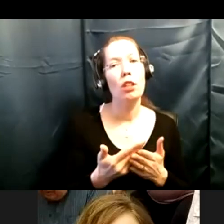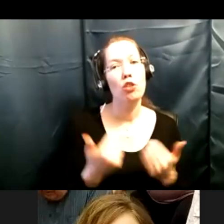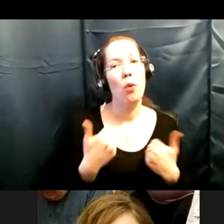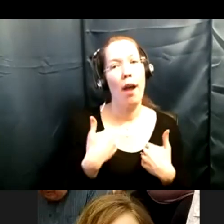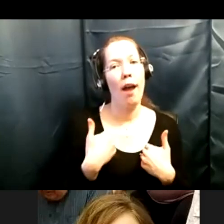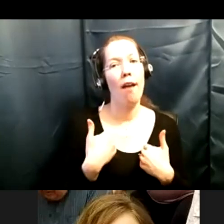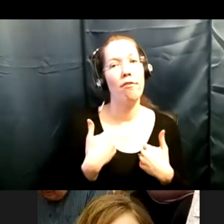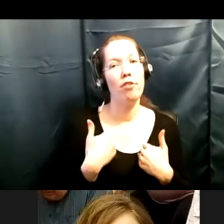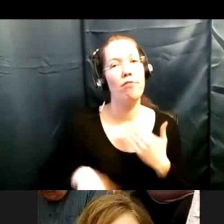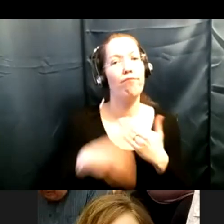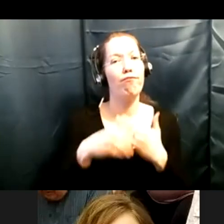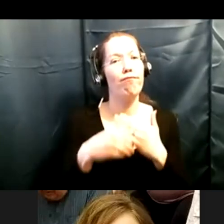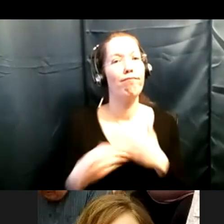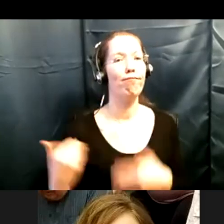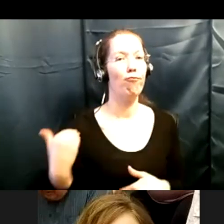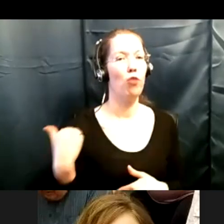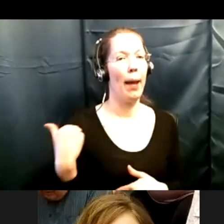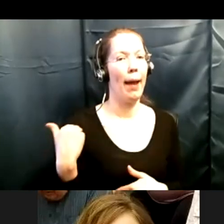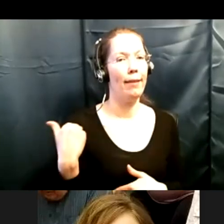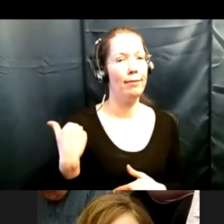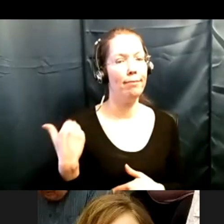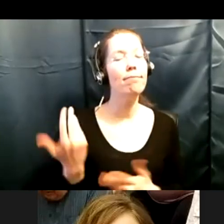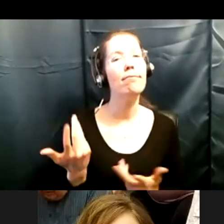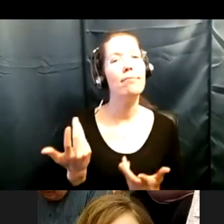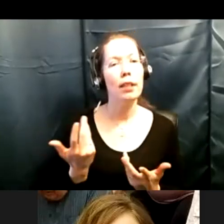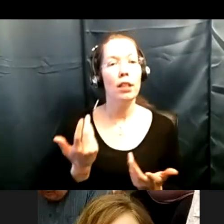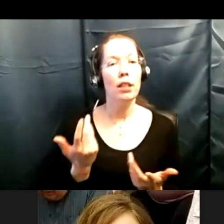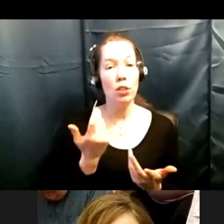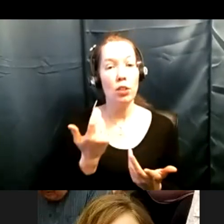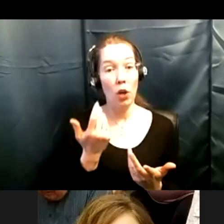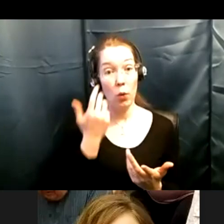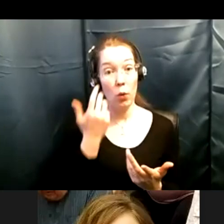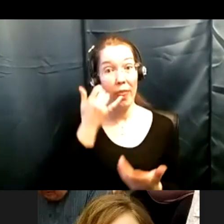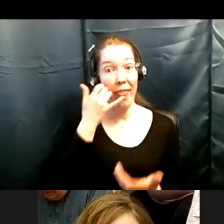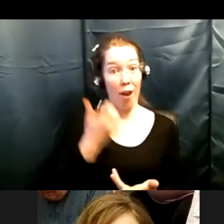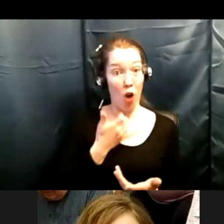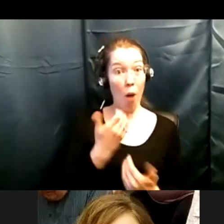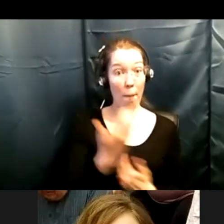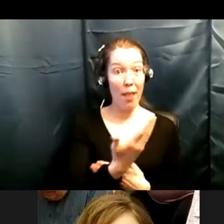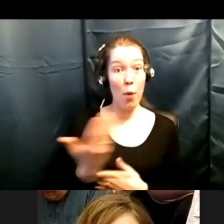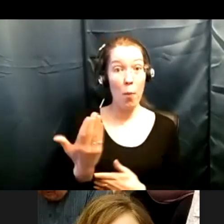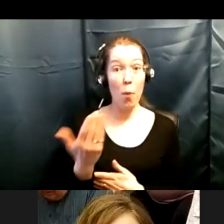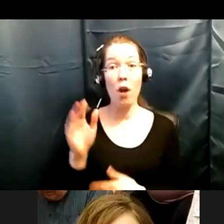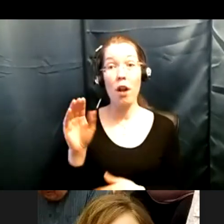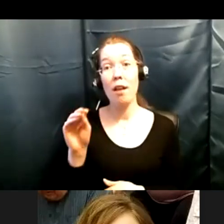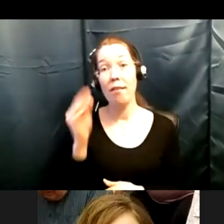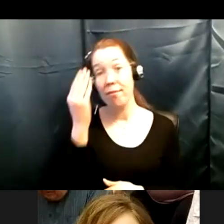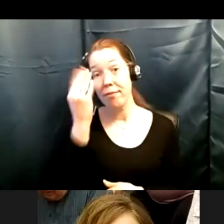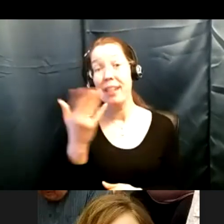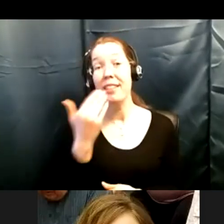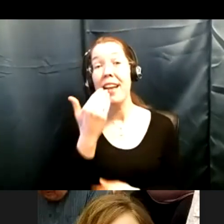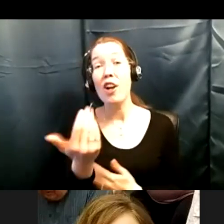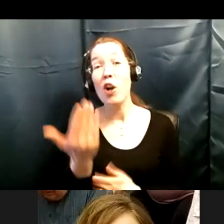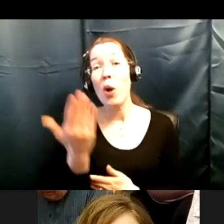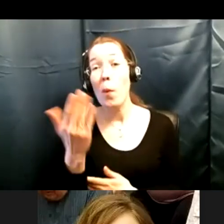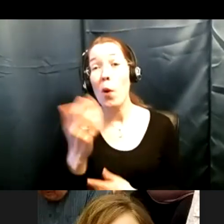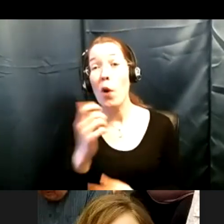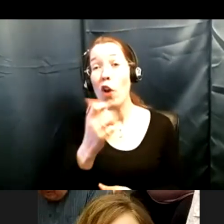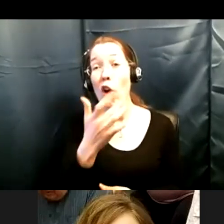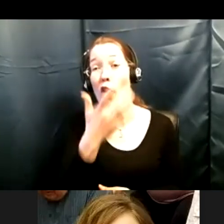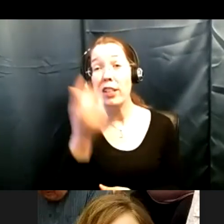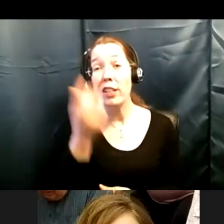that reminder. And at least when they call me in the morning, they say, "Good morning, don't forget to take